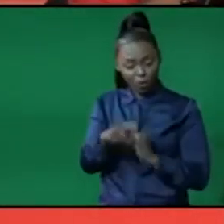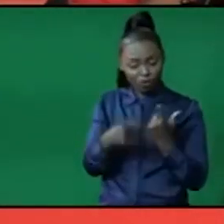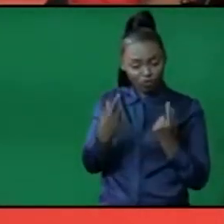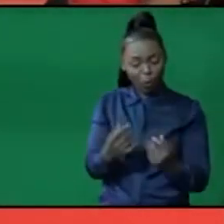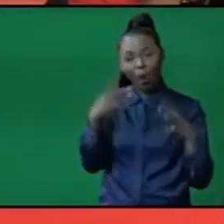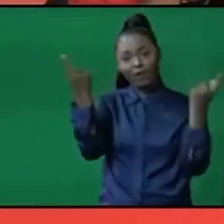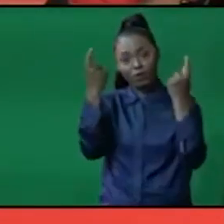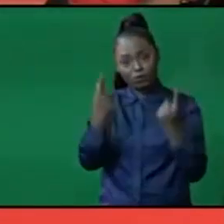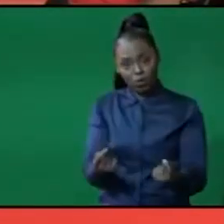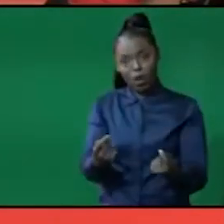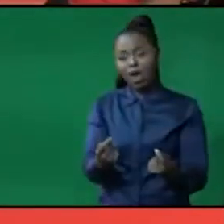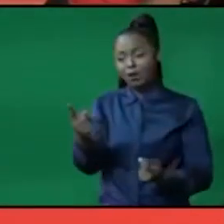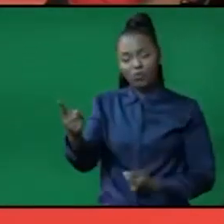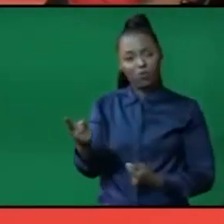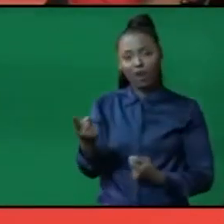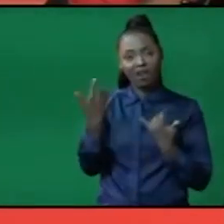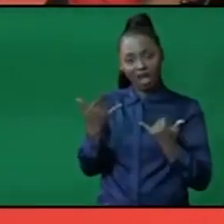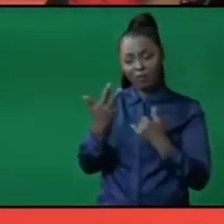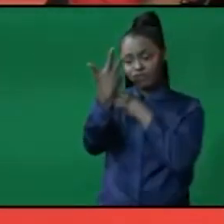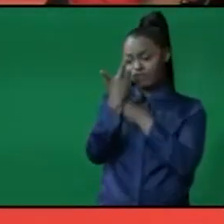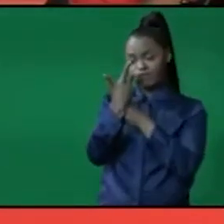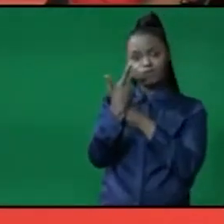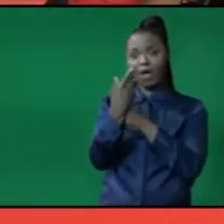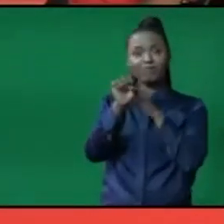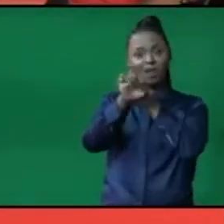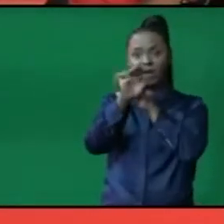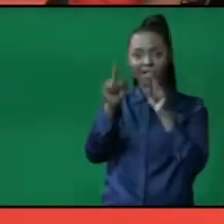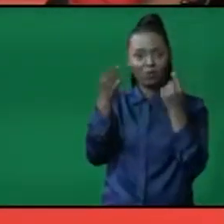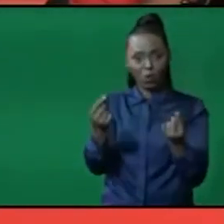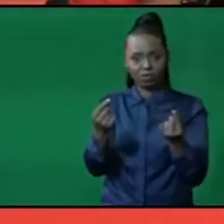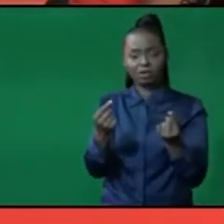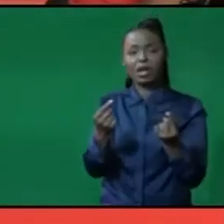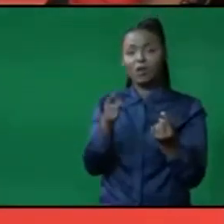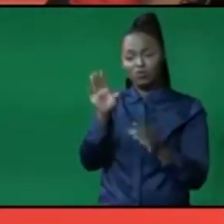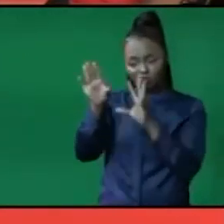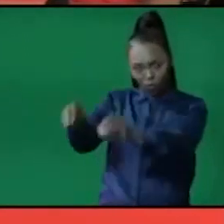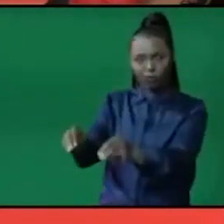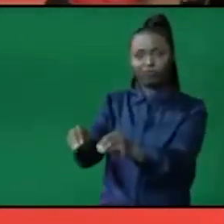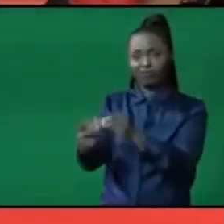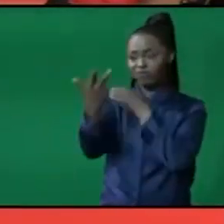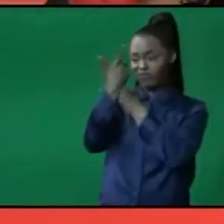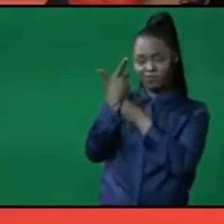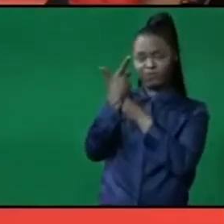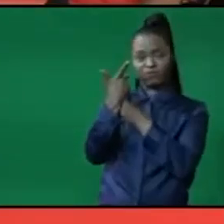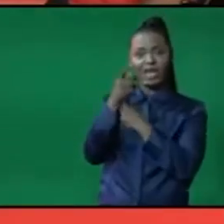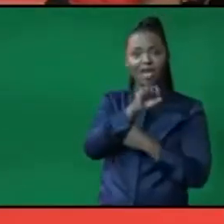you apologize. And we stopped them from covering EFF for 5